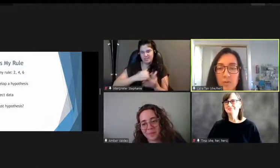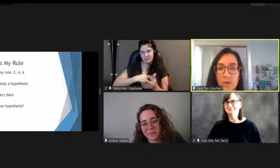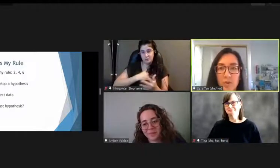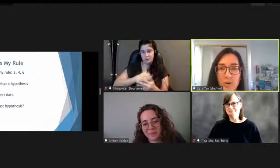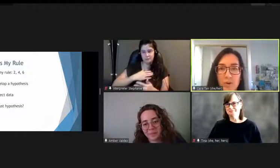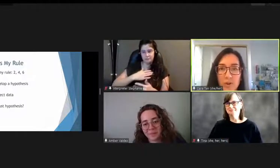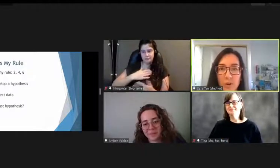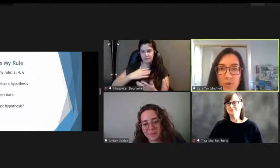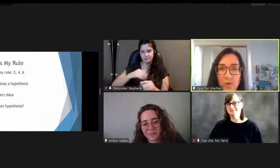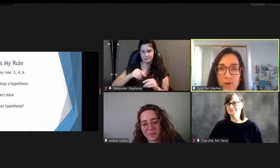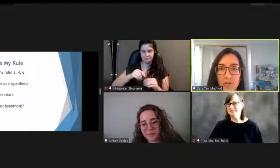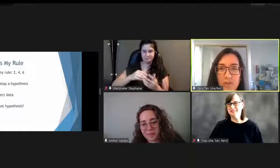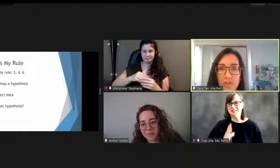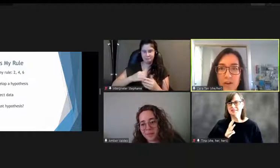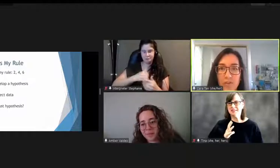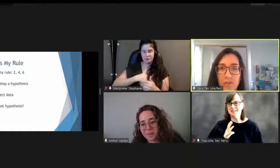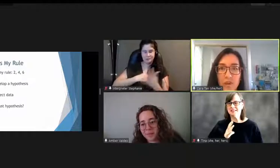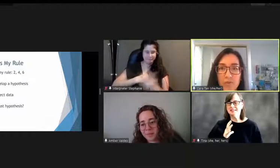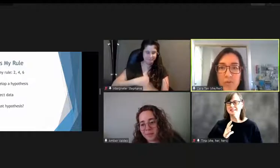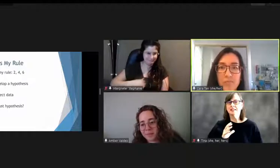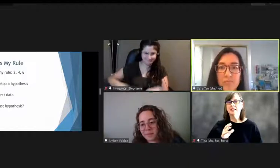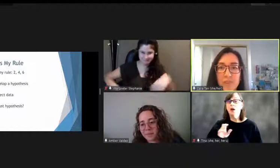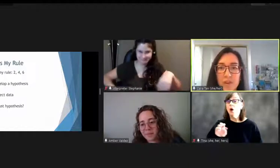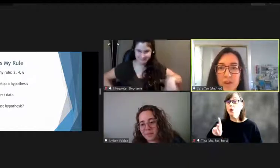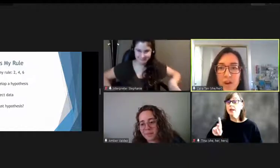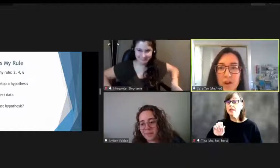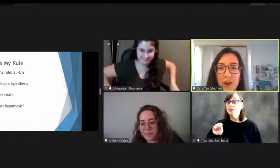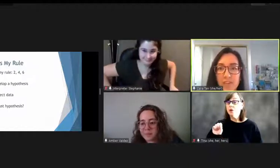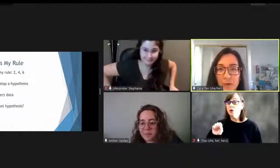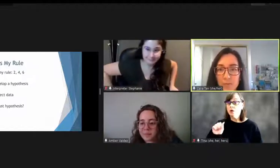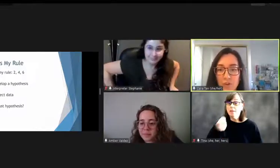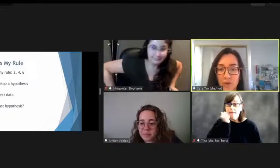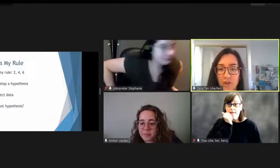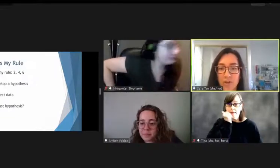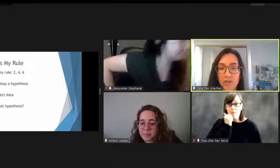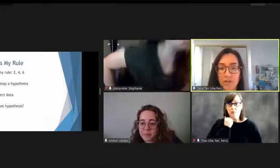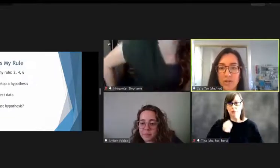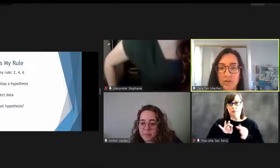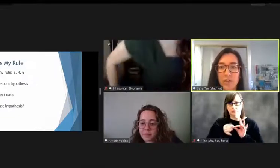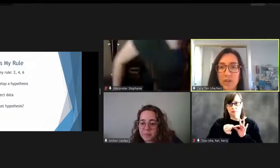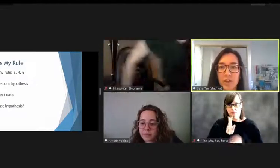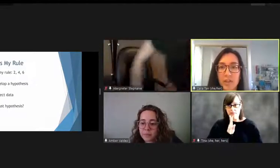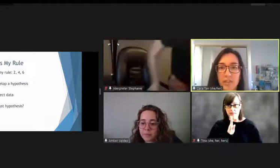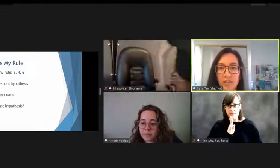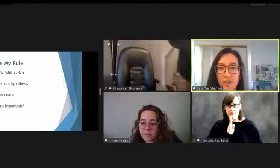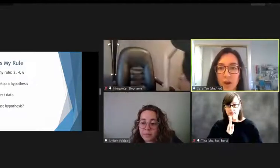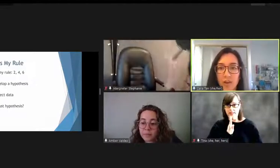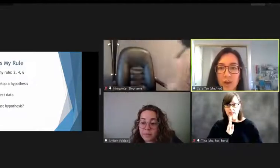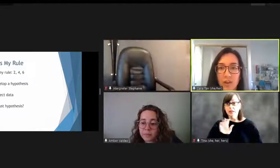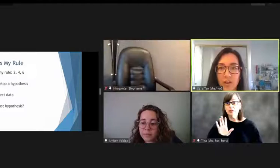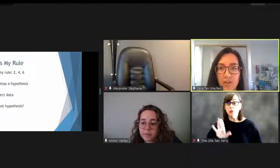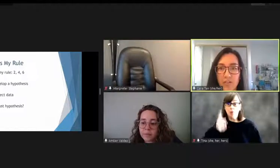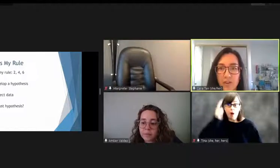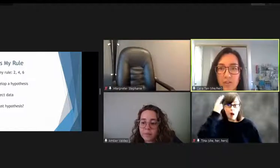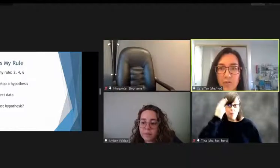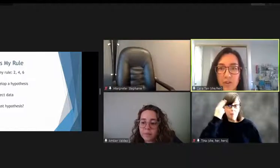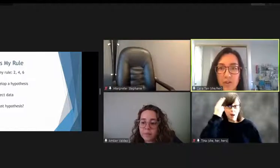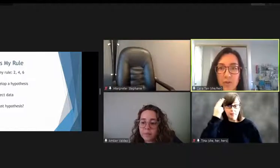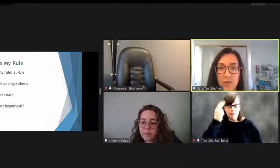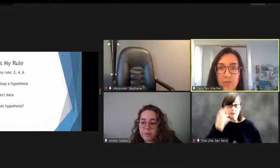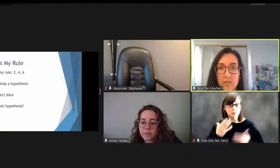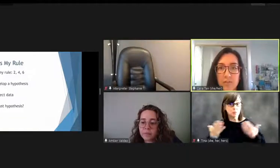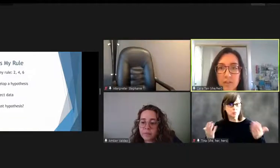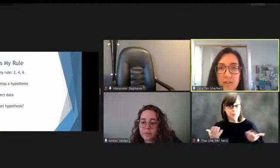my rule, or no, does not fit my rule. As I'm going, you can think about another set of